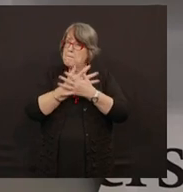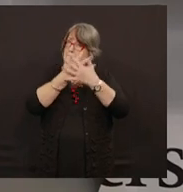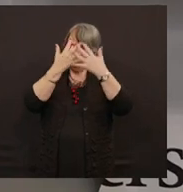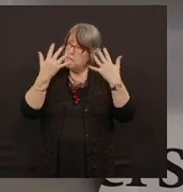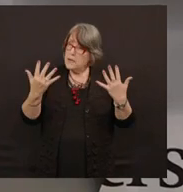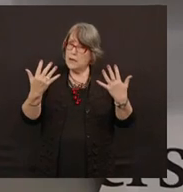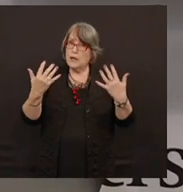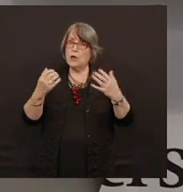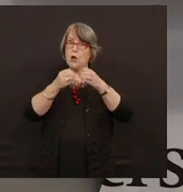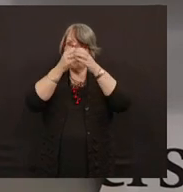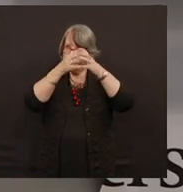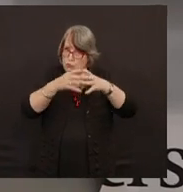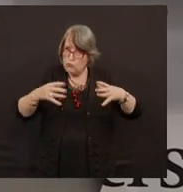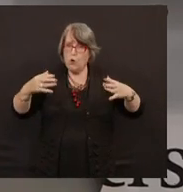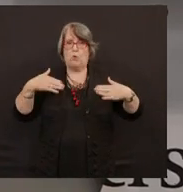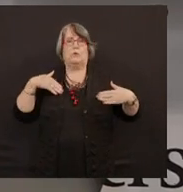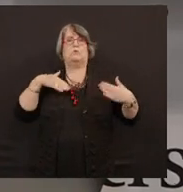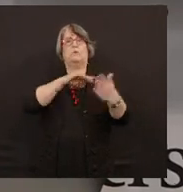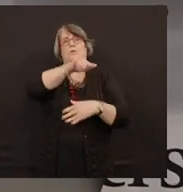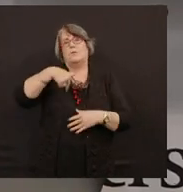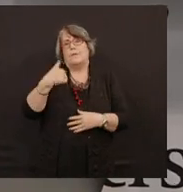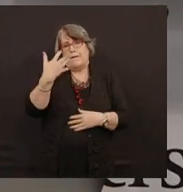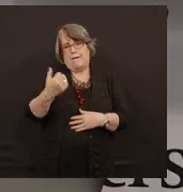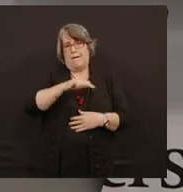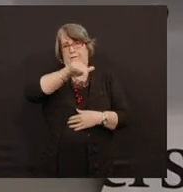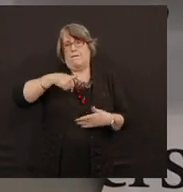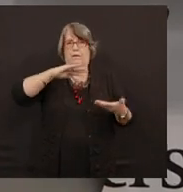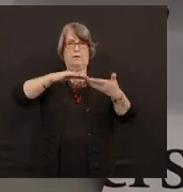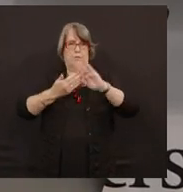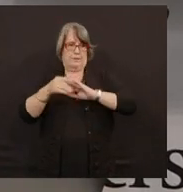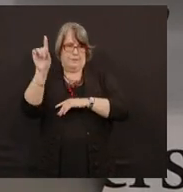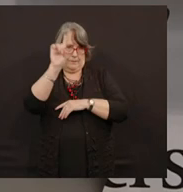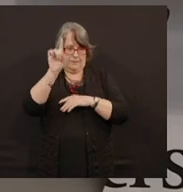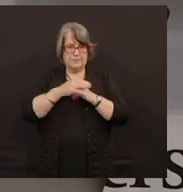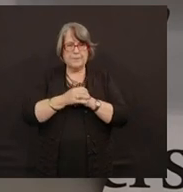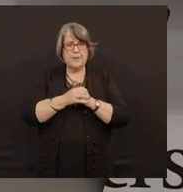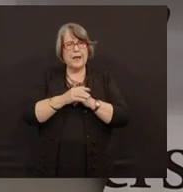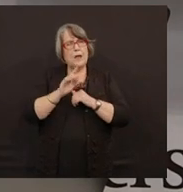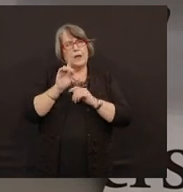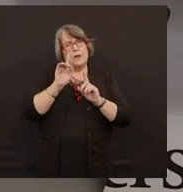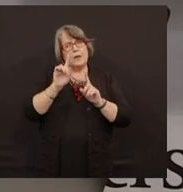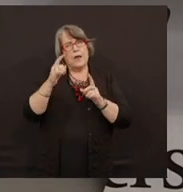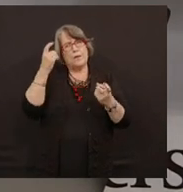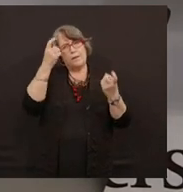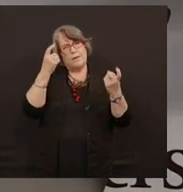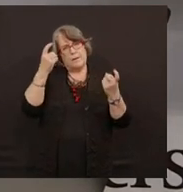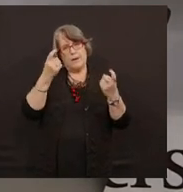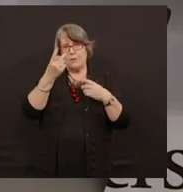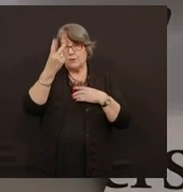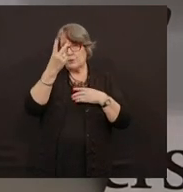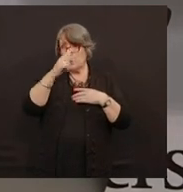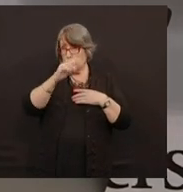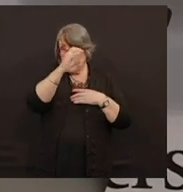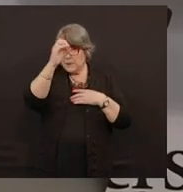and growing challenges that we face in our society. Just think that actually